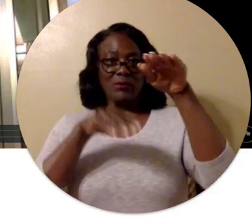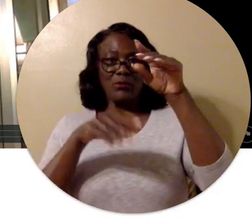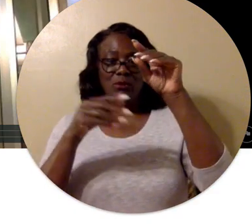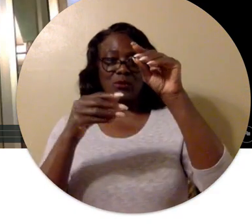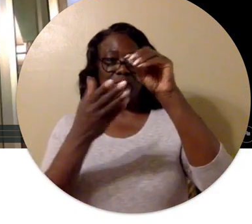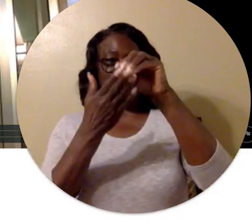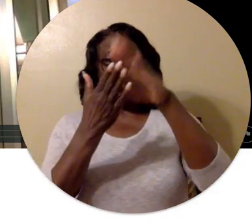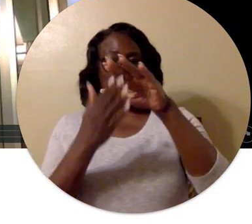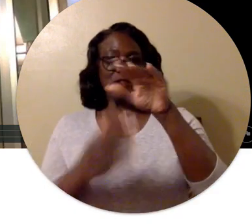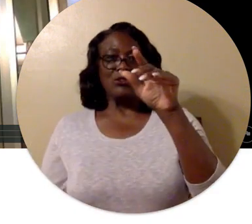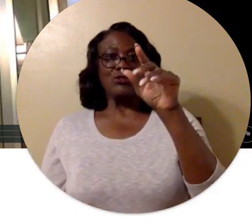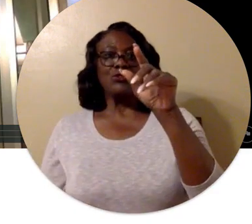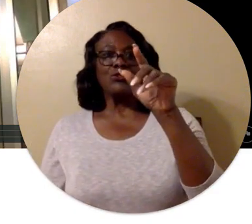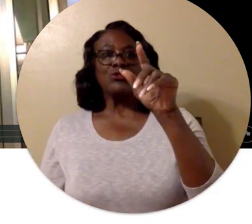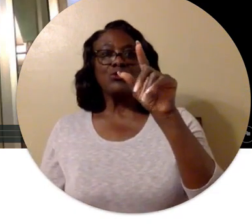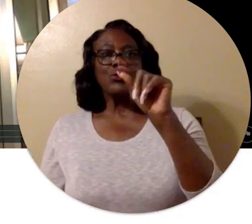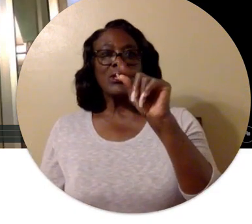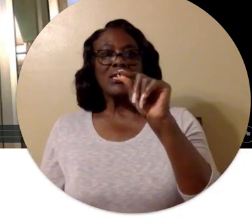right here,